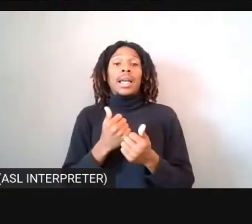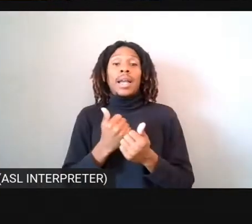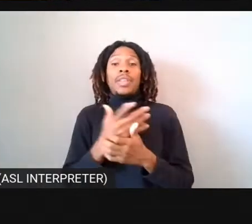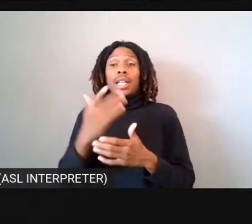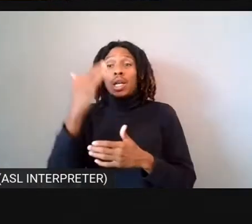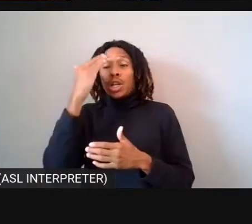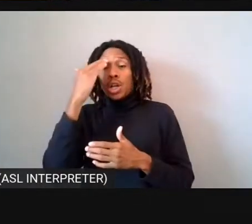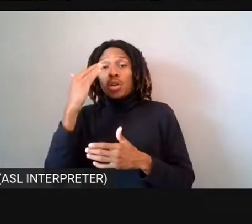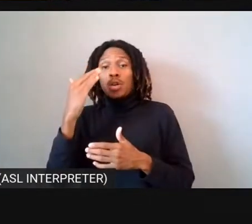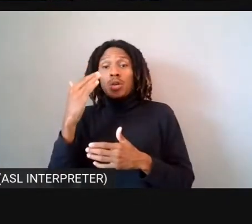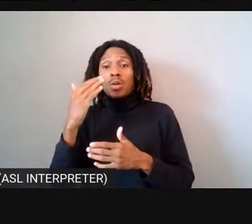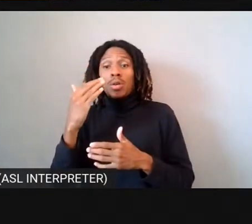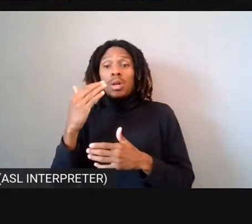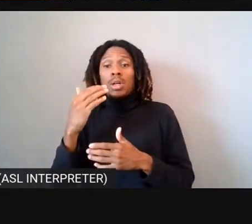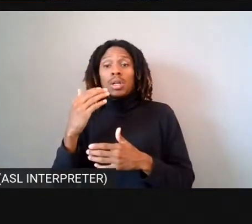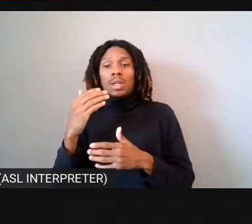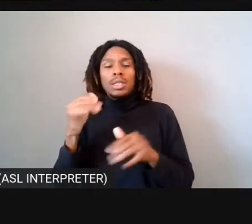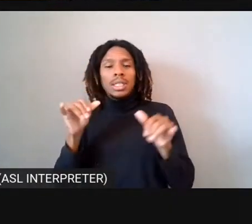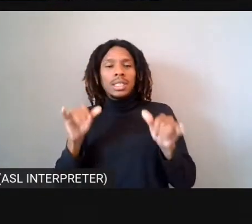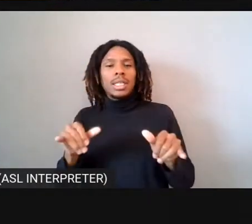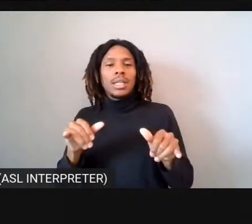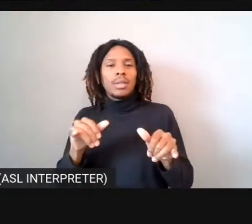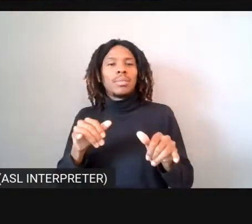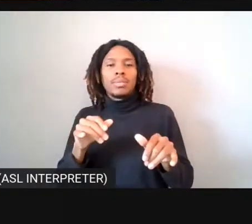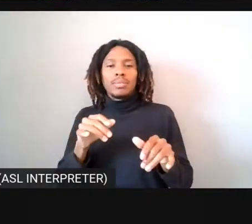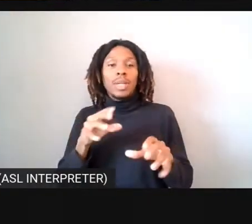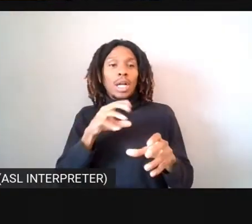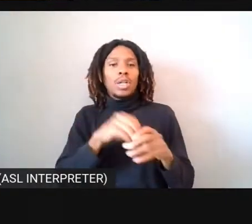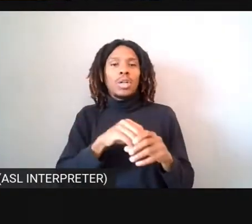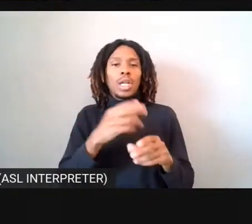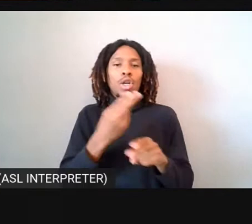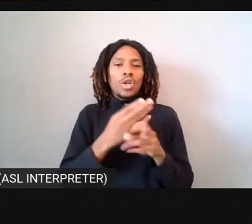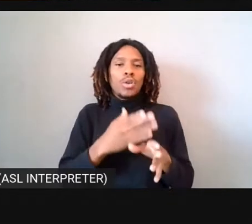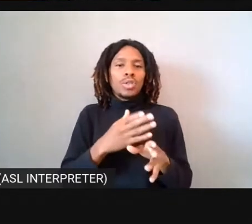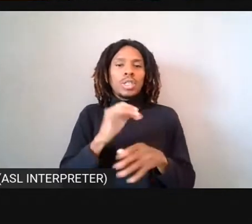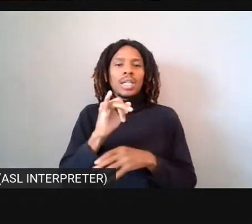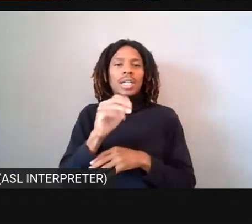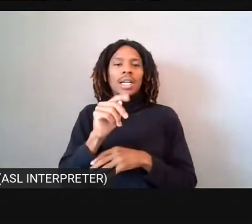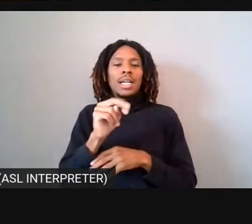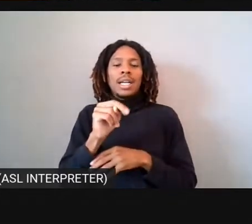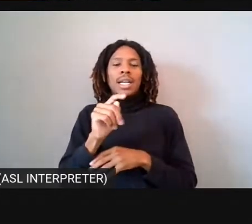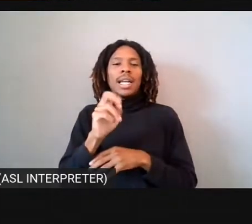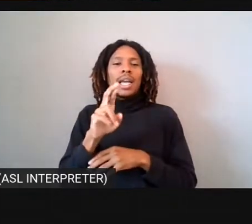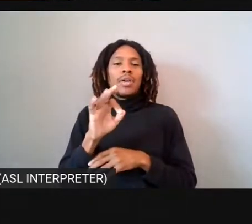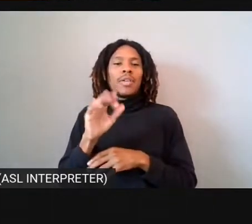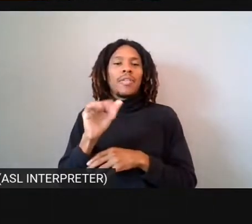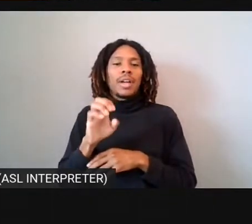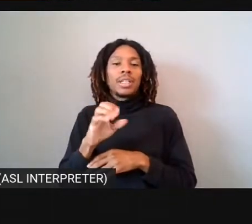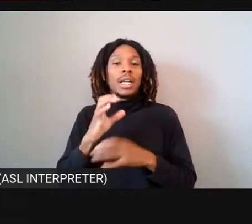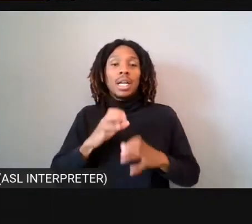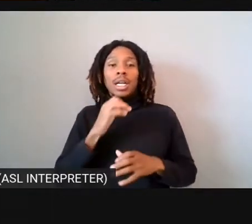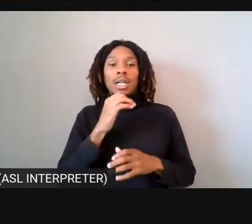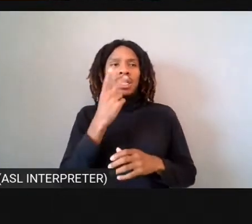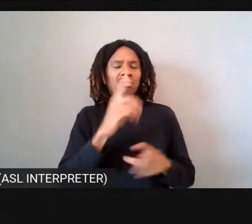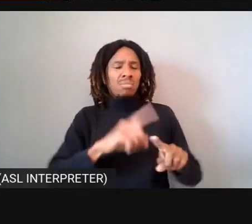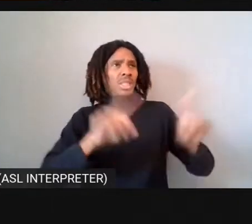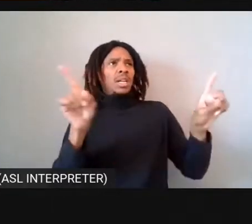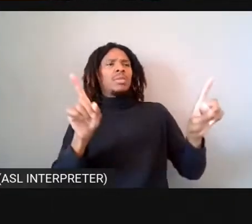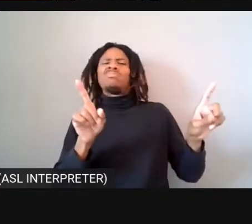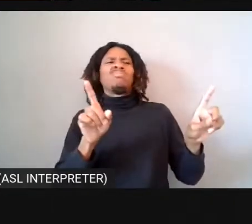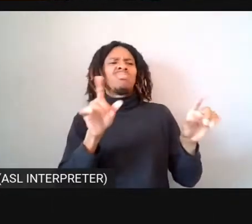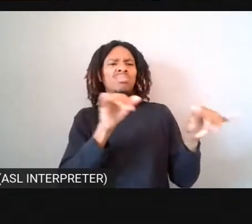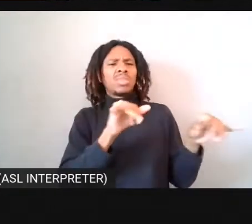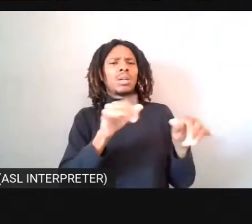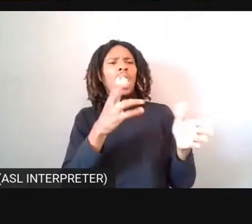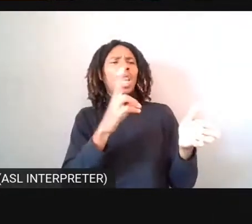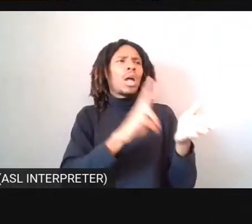is the same, including the user interface. So the customers do not even see the difference. They just log into the vCenter